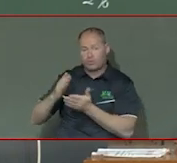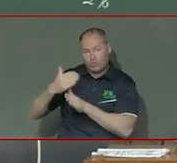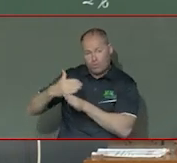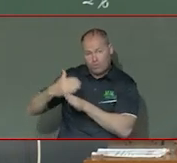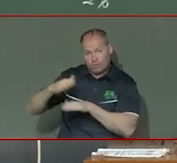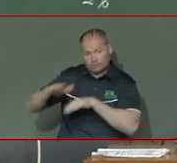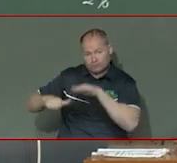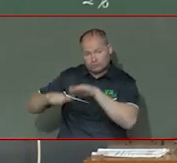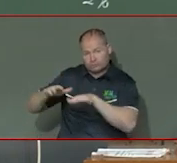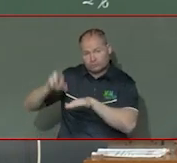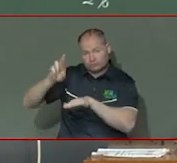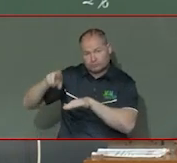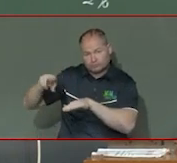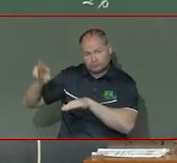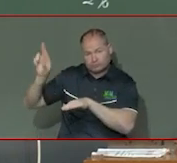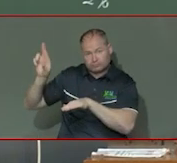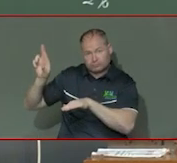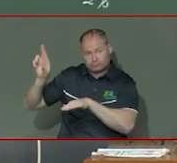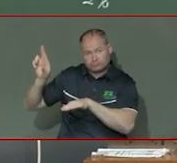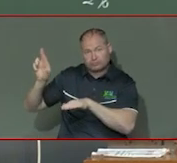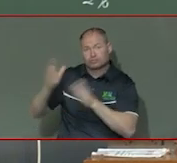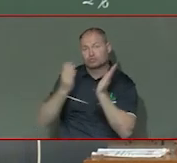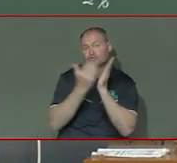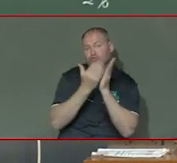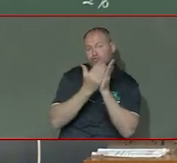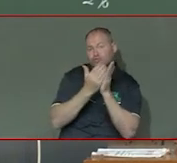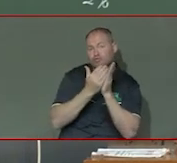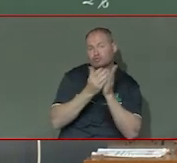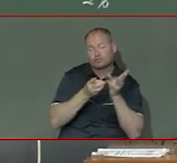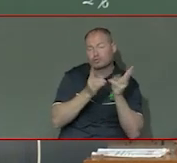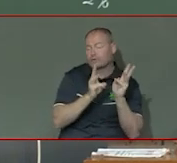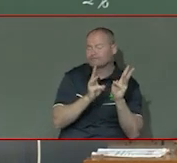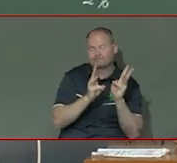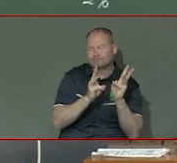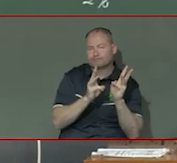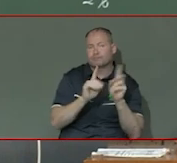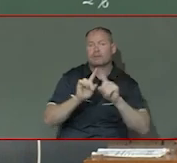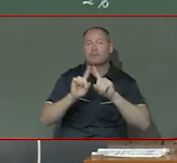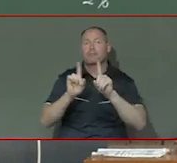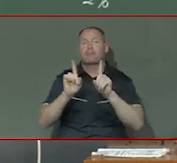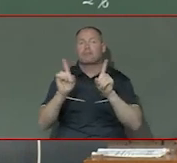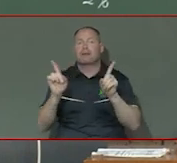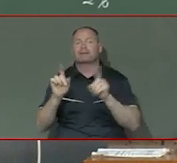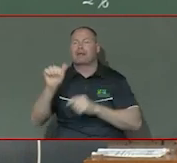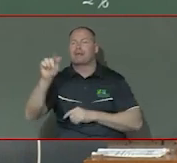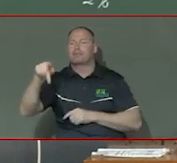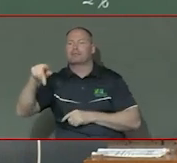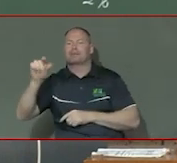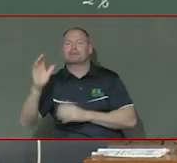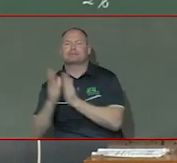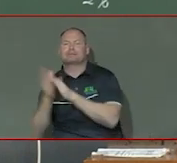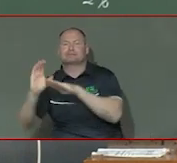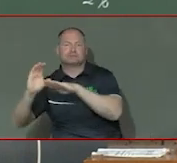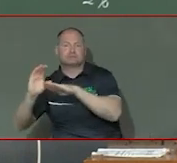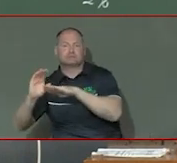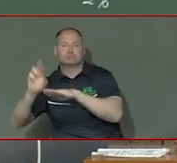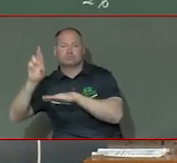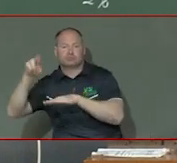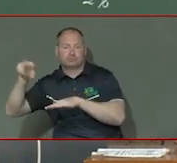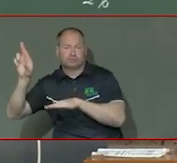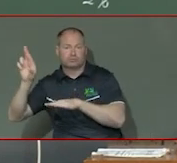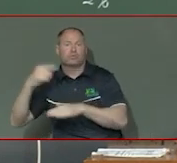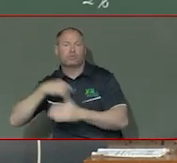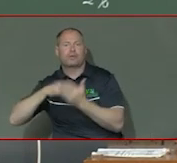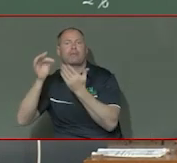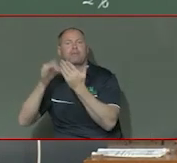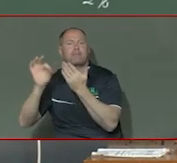it's not a method that is used in the textbook, but perhaps in an AP textbook, it will be marked correct